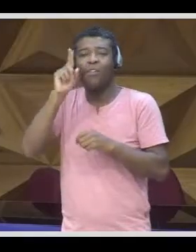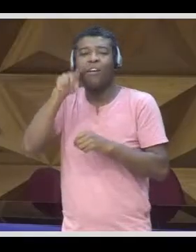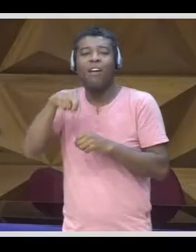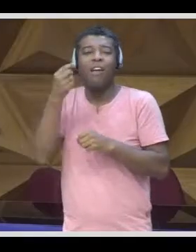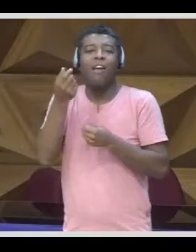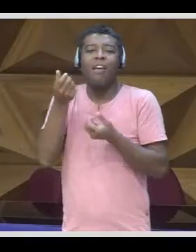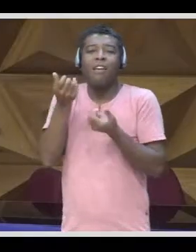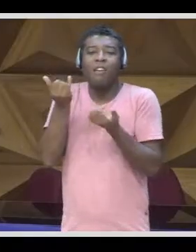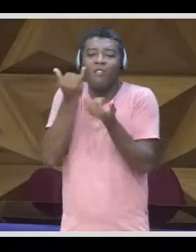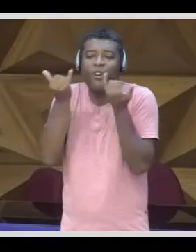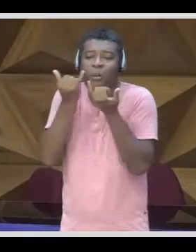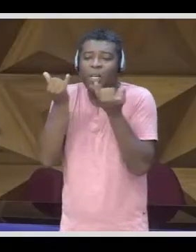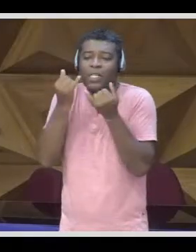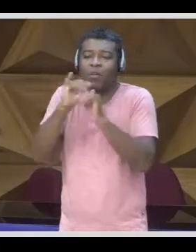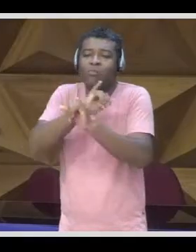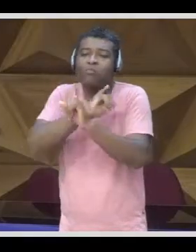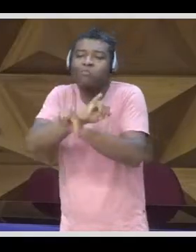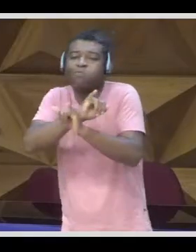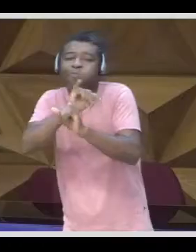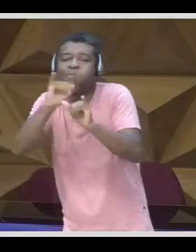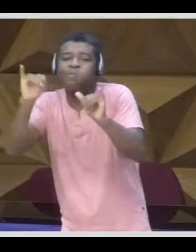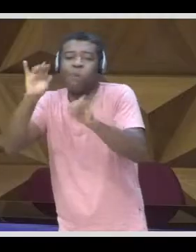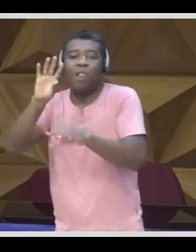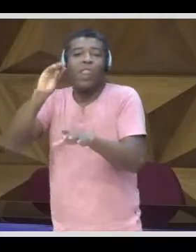Content. Thank you, Jussara.